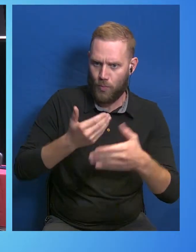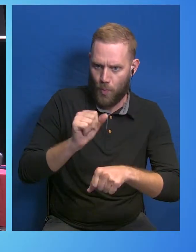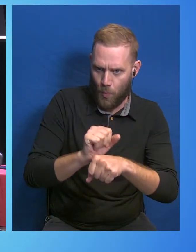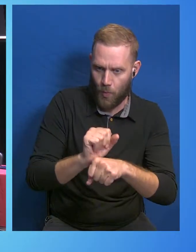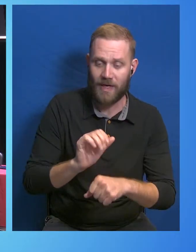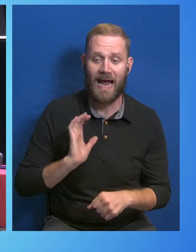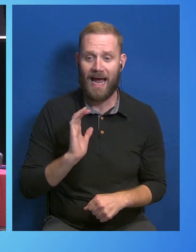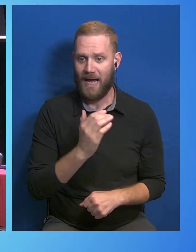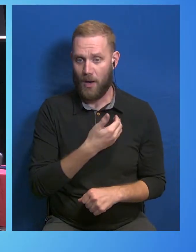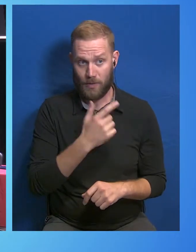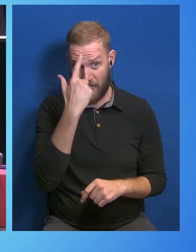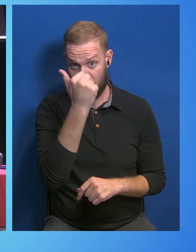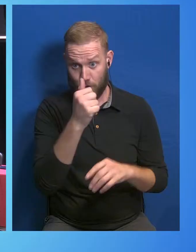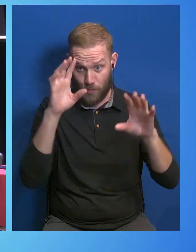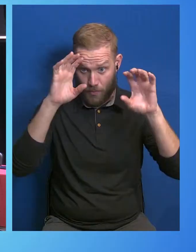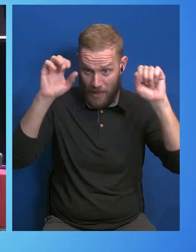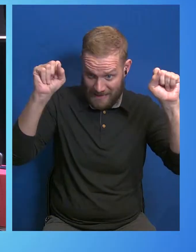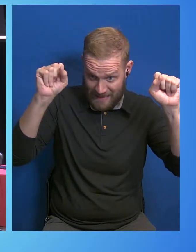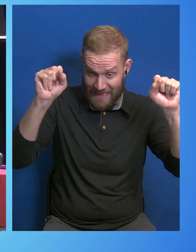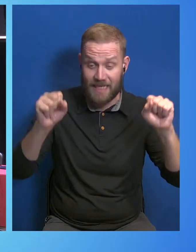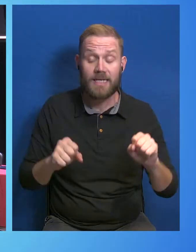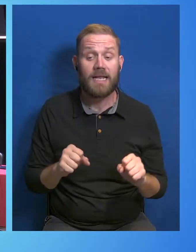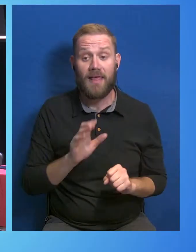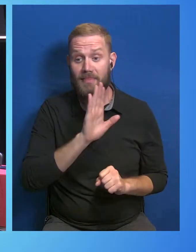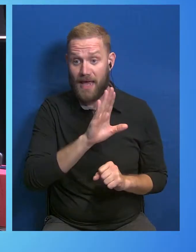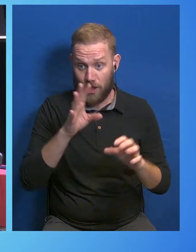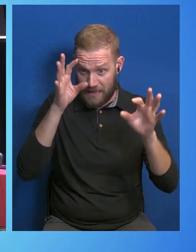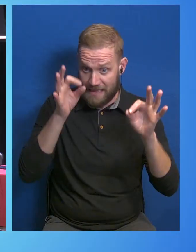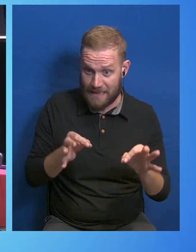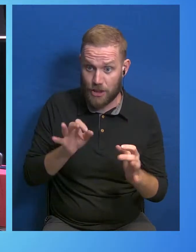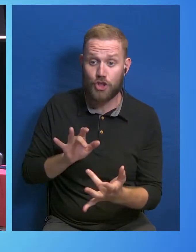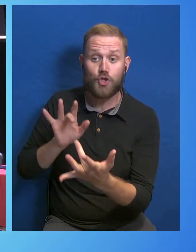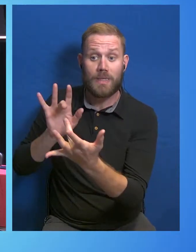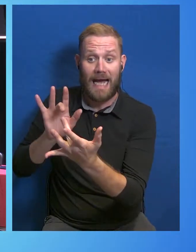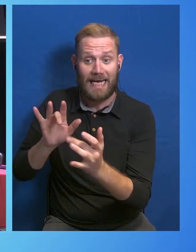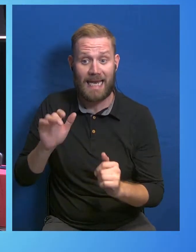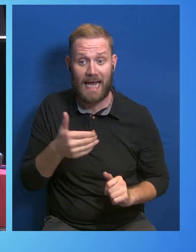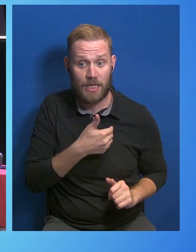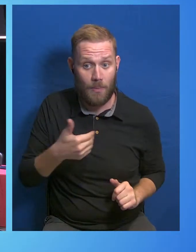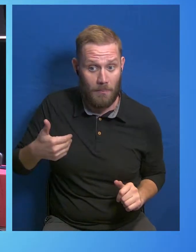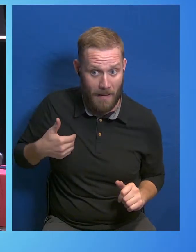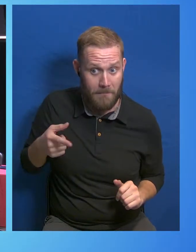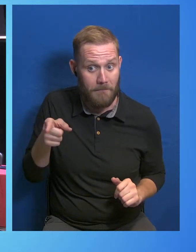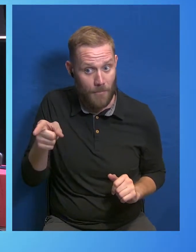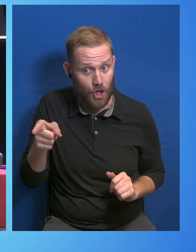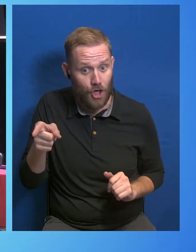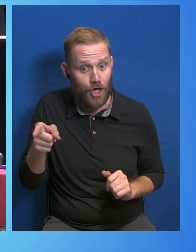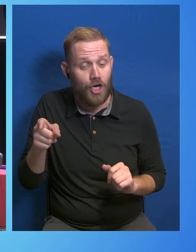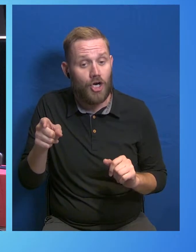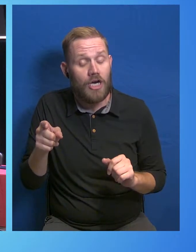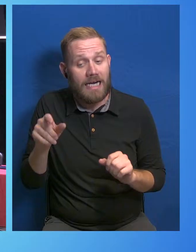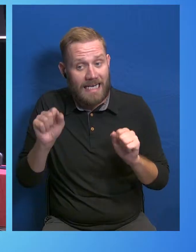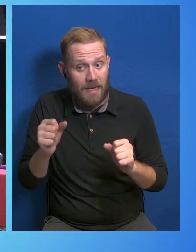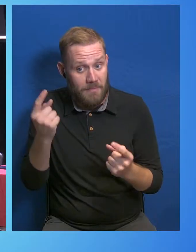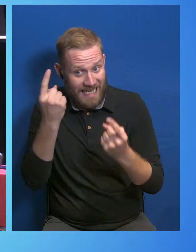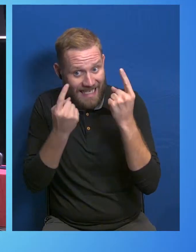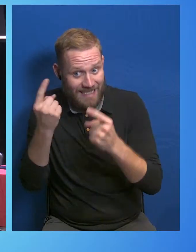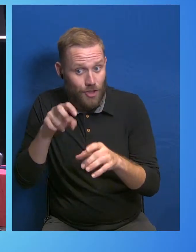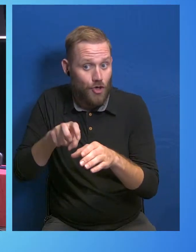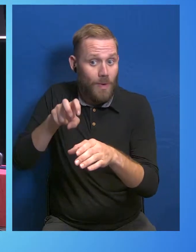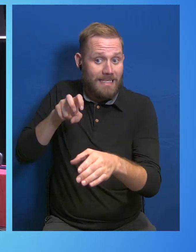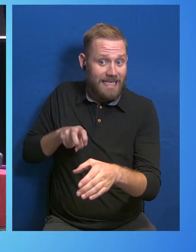president's discretion to contact that board member and ask if this can be considered a resignation from the